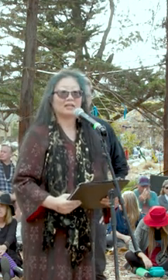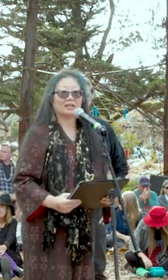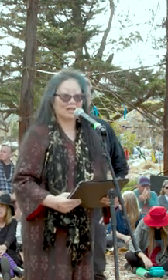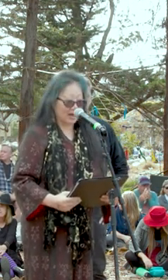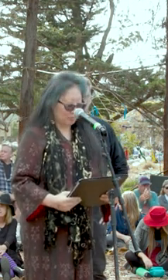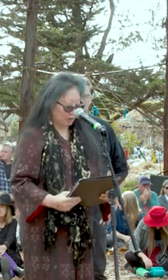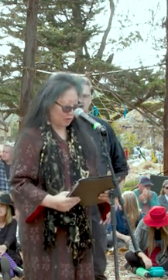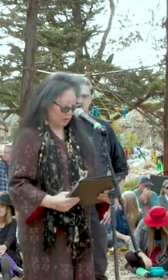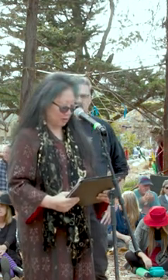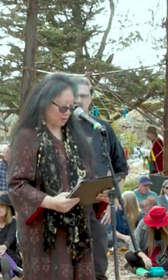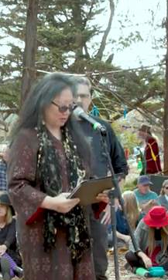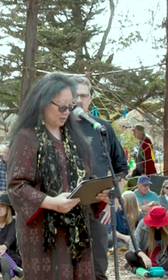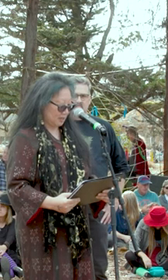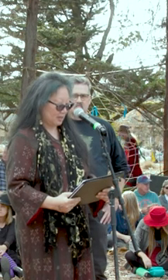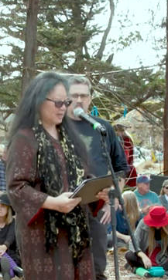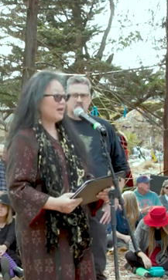Hank Gamble.